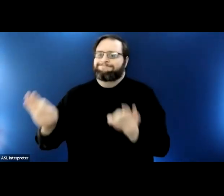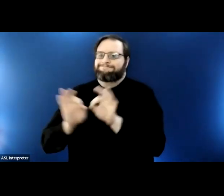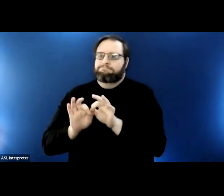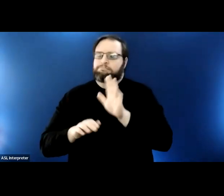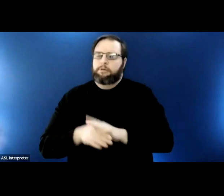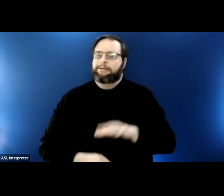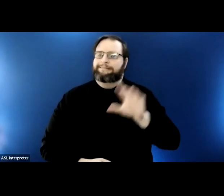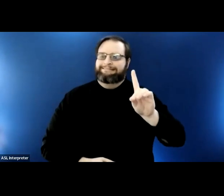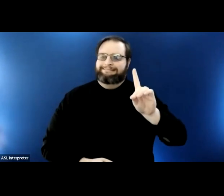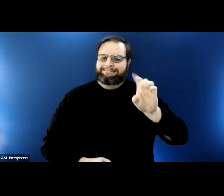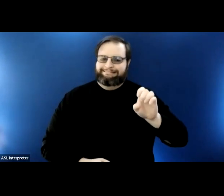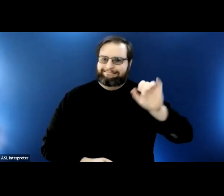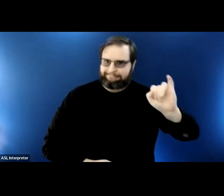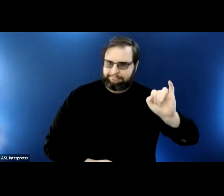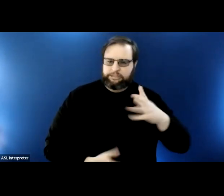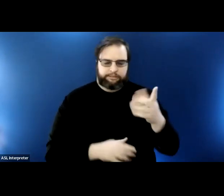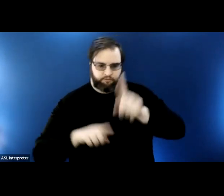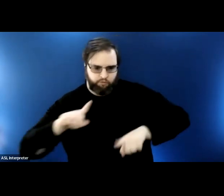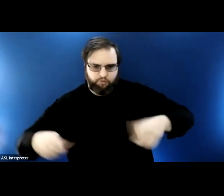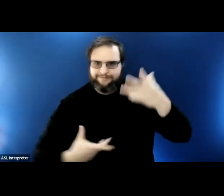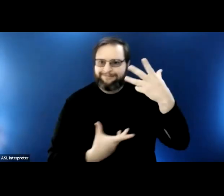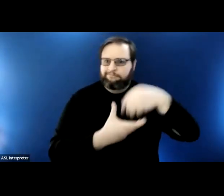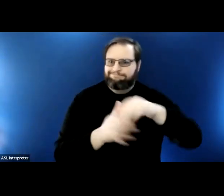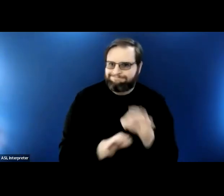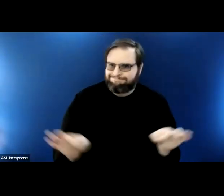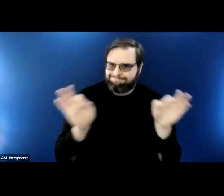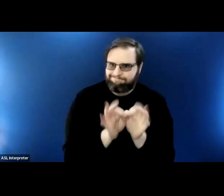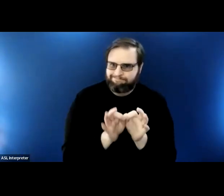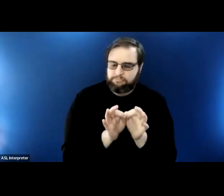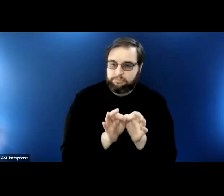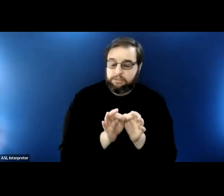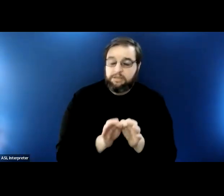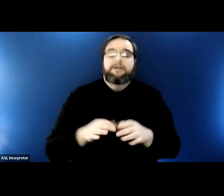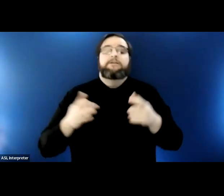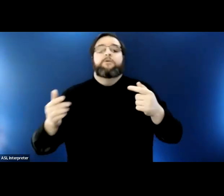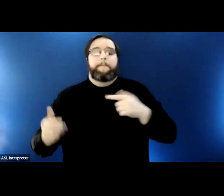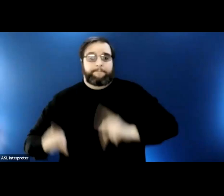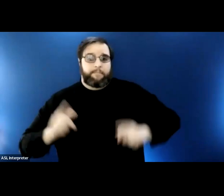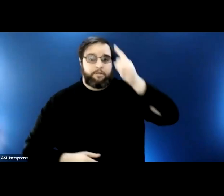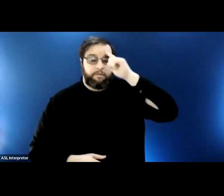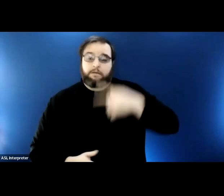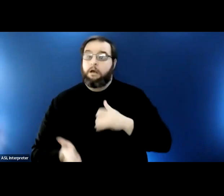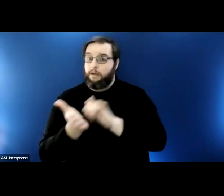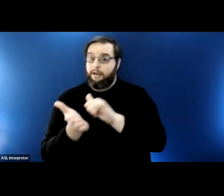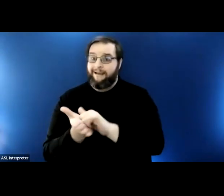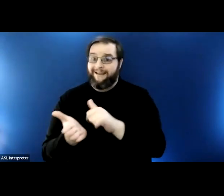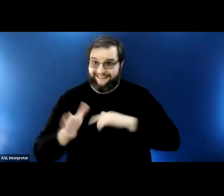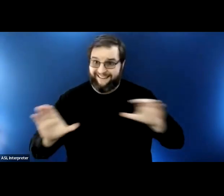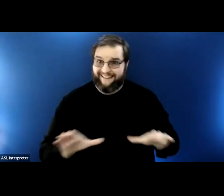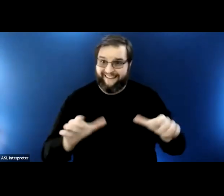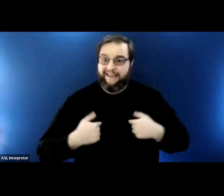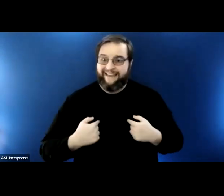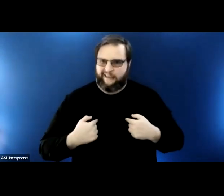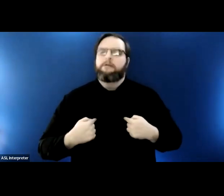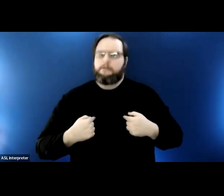and inclusion. In short, I'm looking to do what most people believe is the impossible, and that is to change